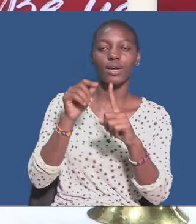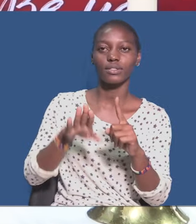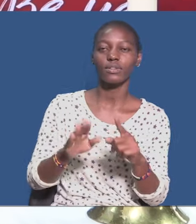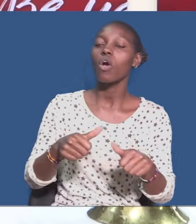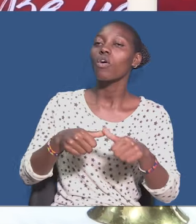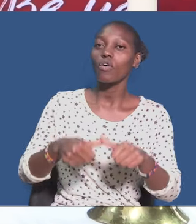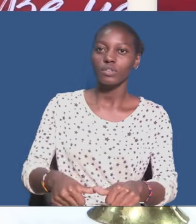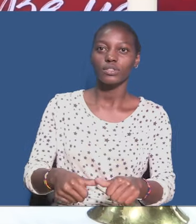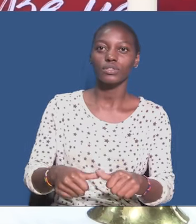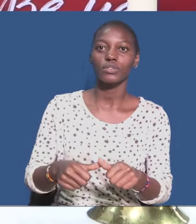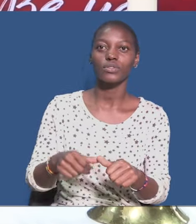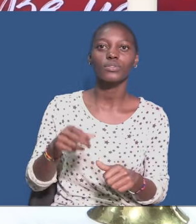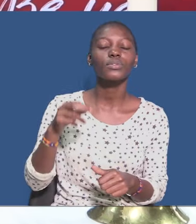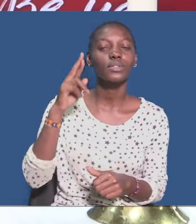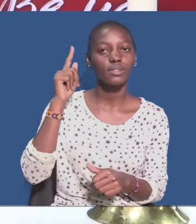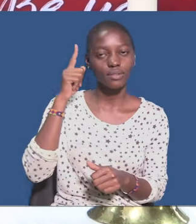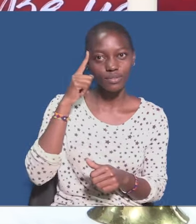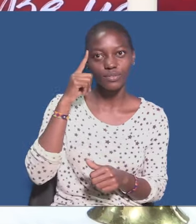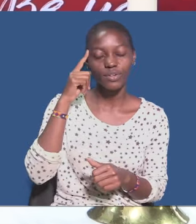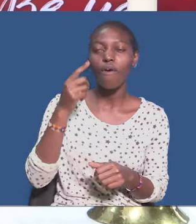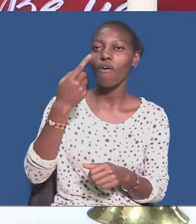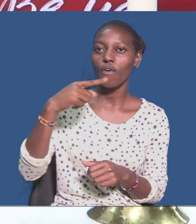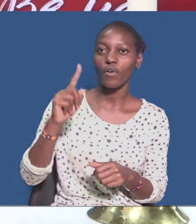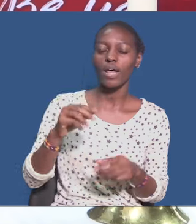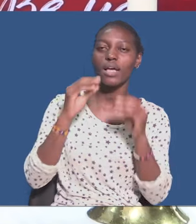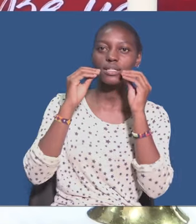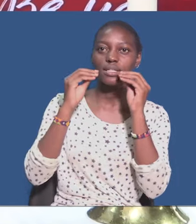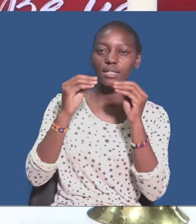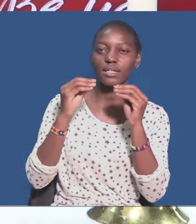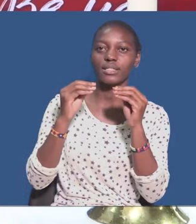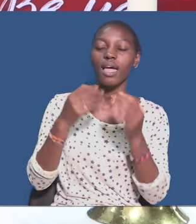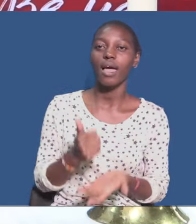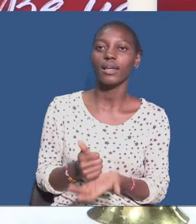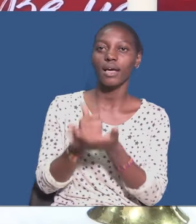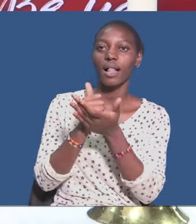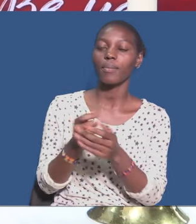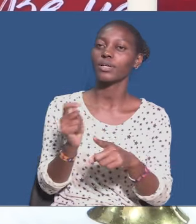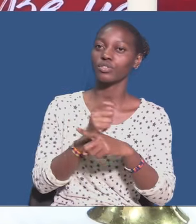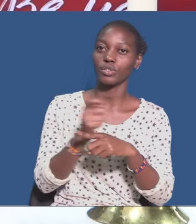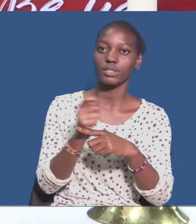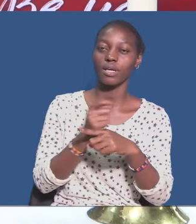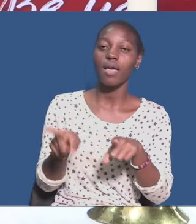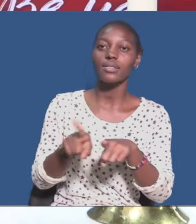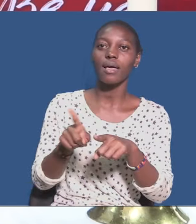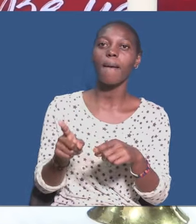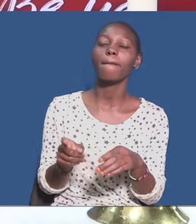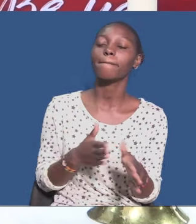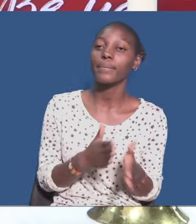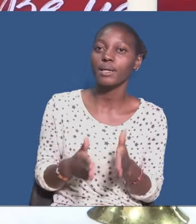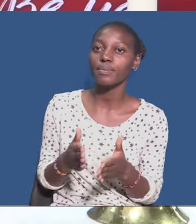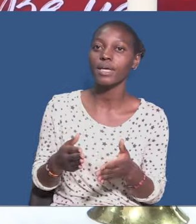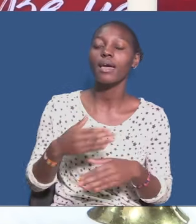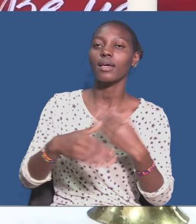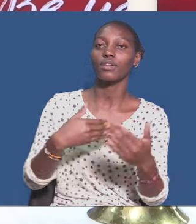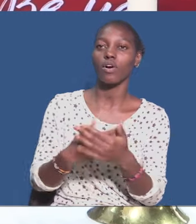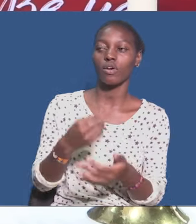to refresh, renew, correct, teach, rebuke us, and train us and prepare us in all